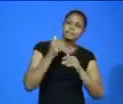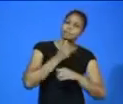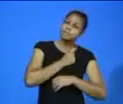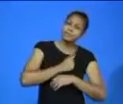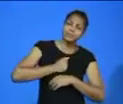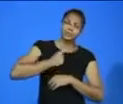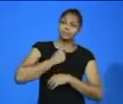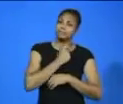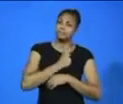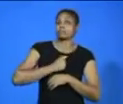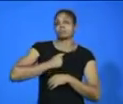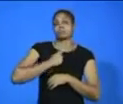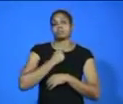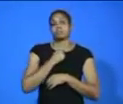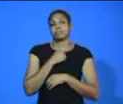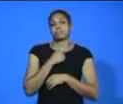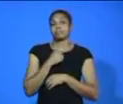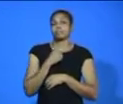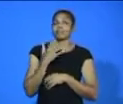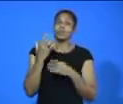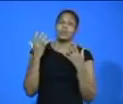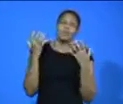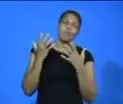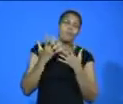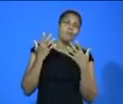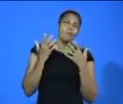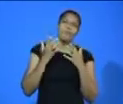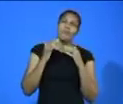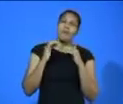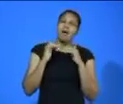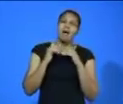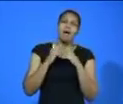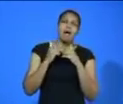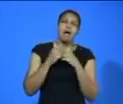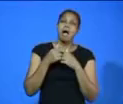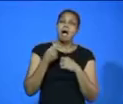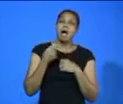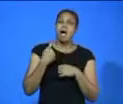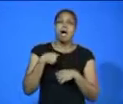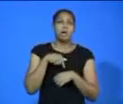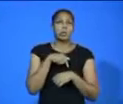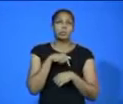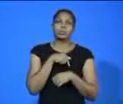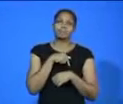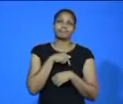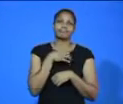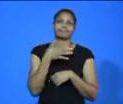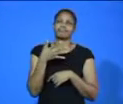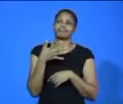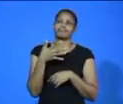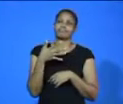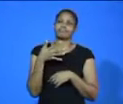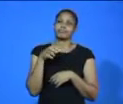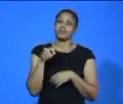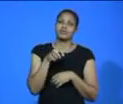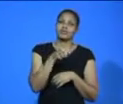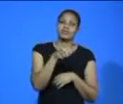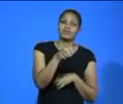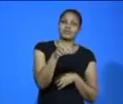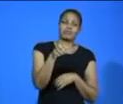condolences. Oh, how we traverse the valley and the shadow of